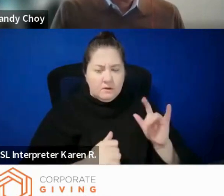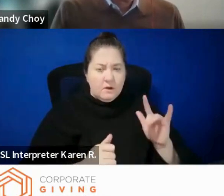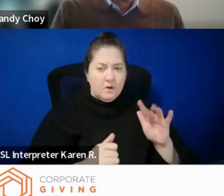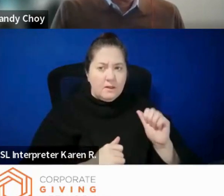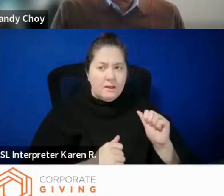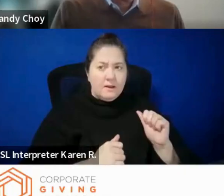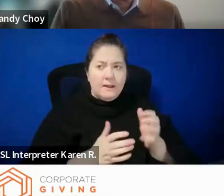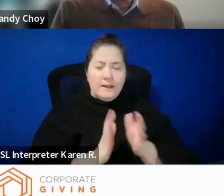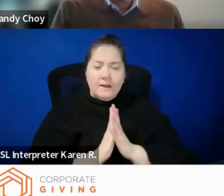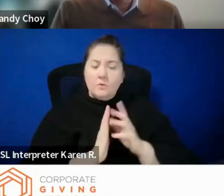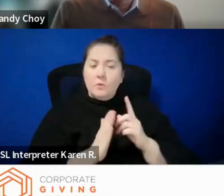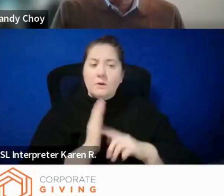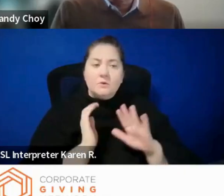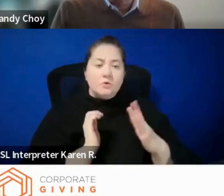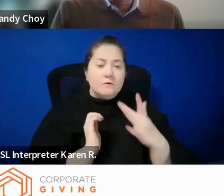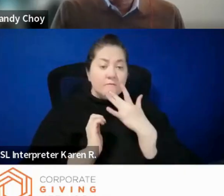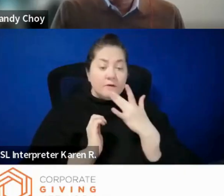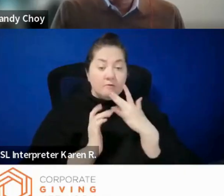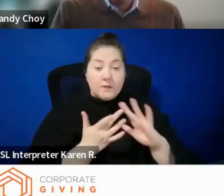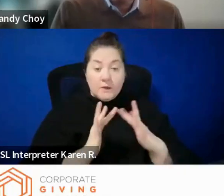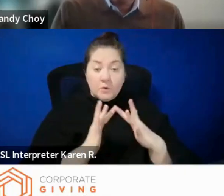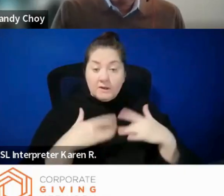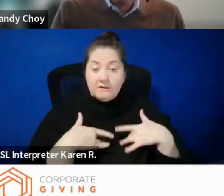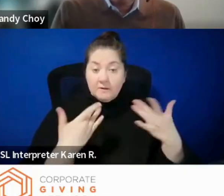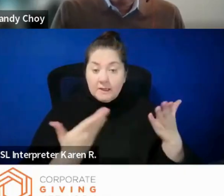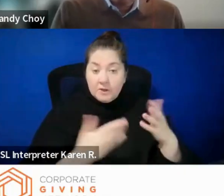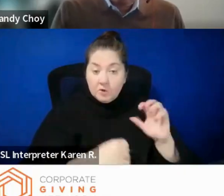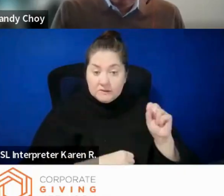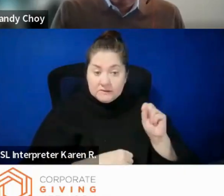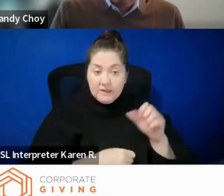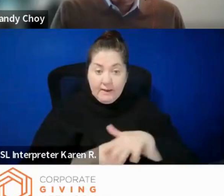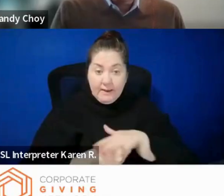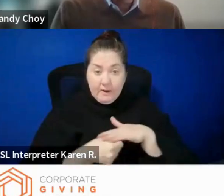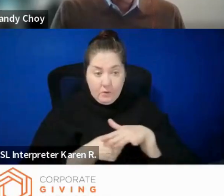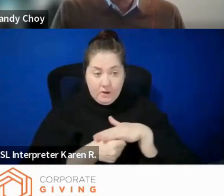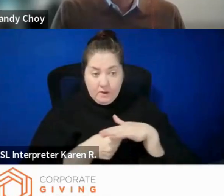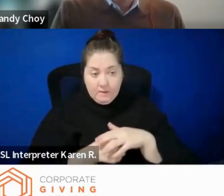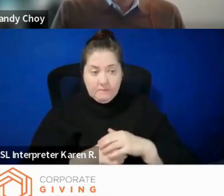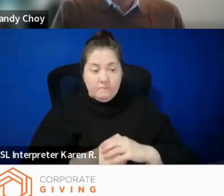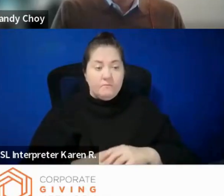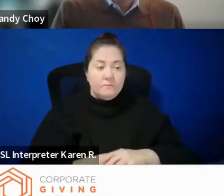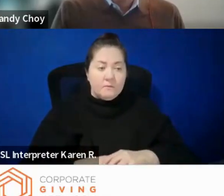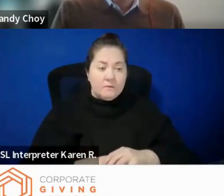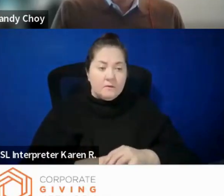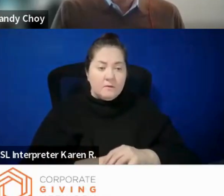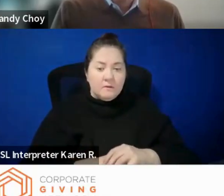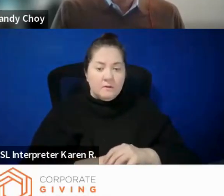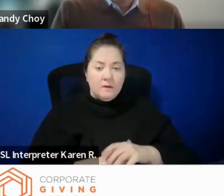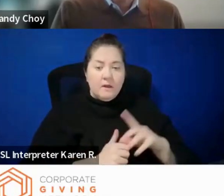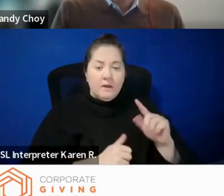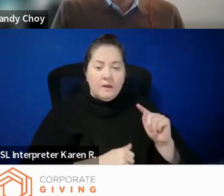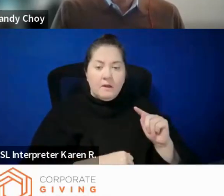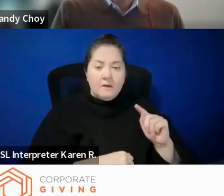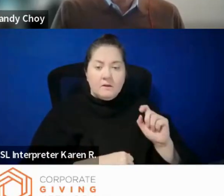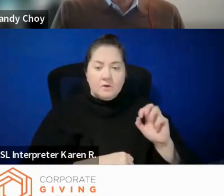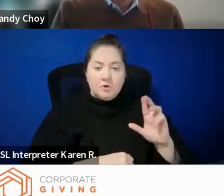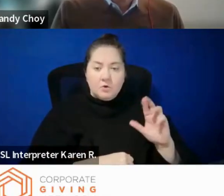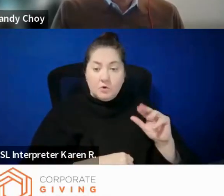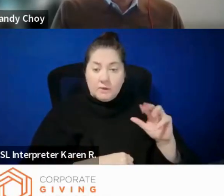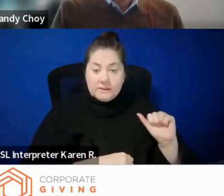asked, what are some of your favorite networking events in the Seattle area? And then Teresa